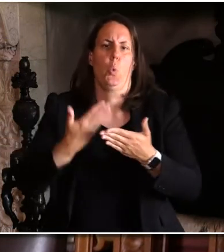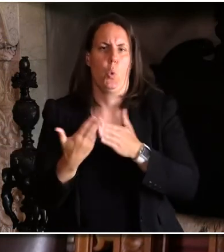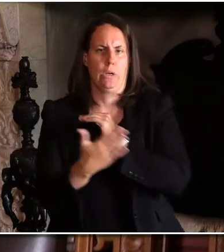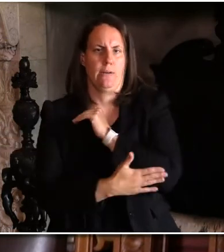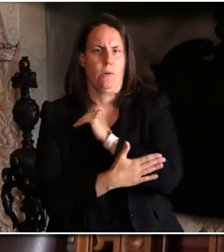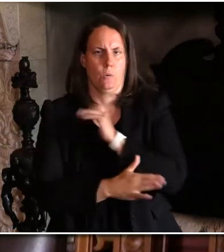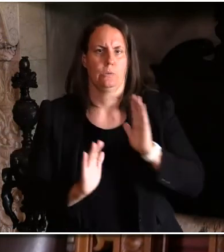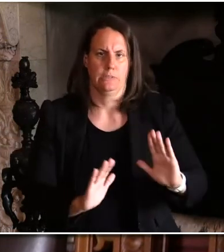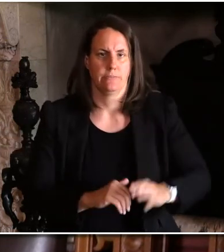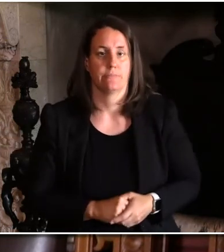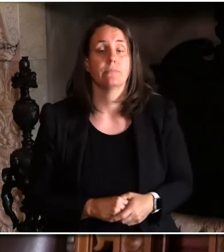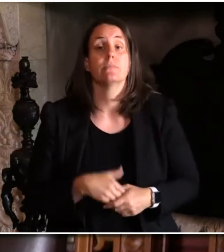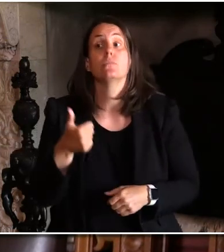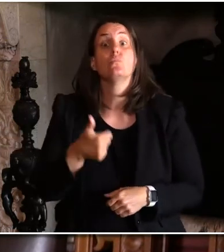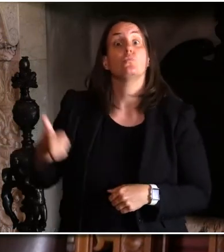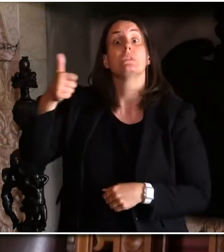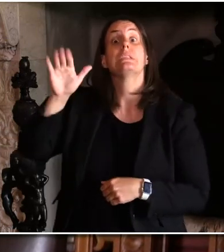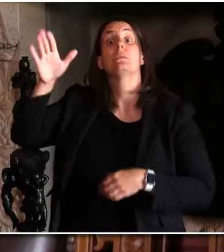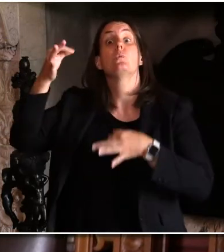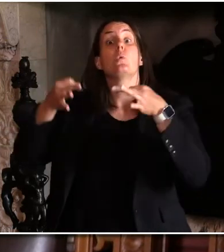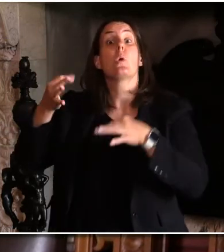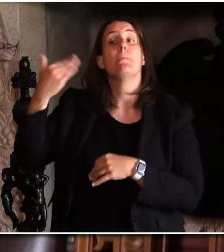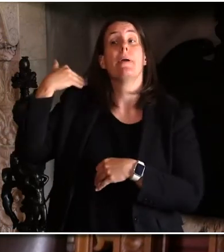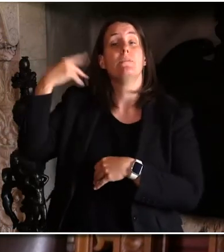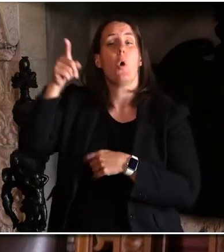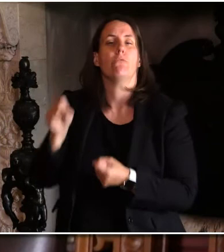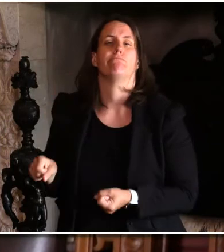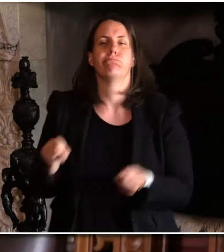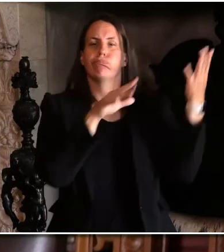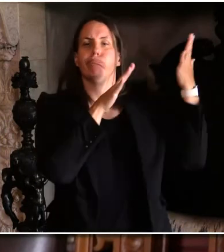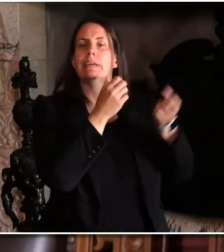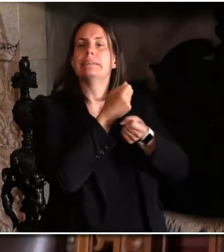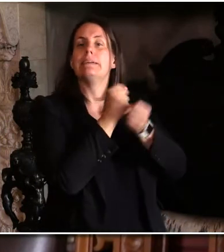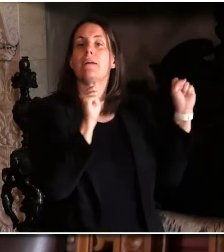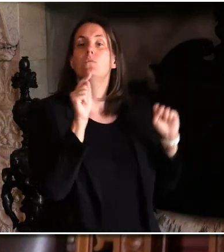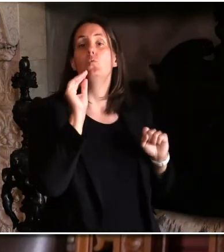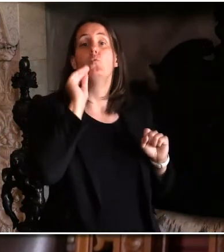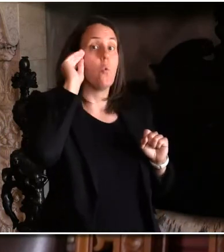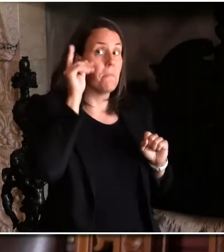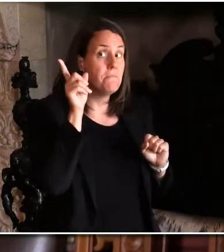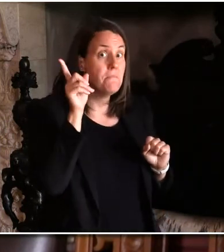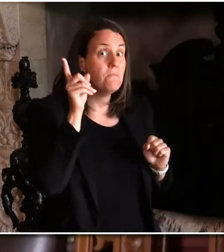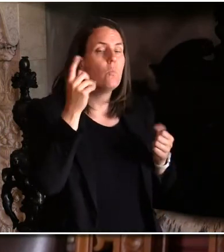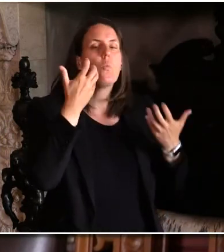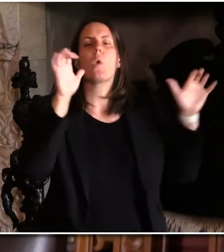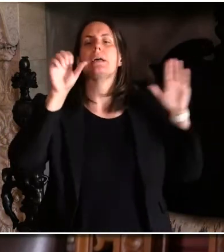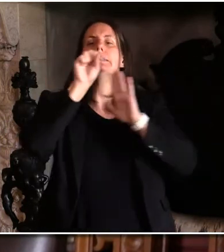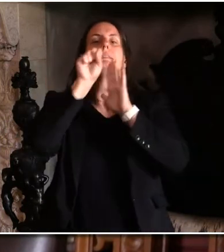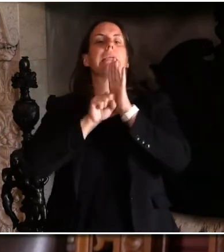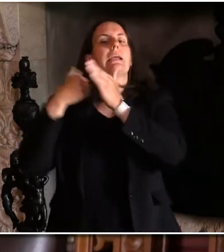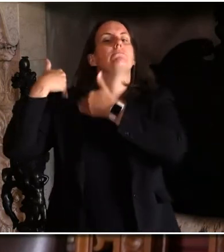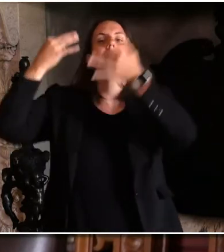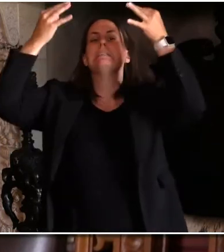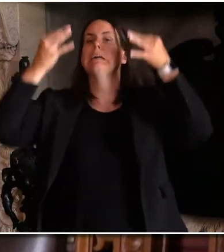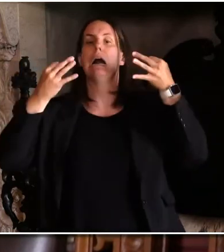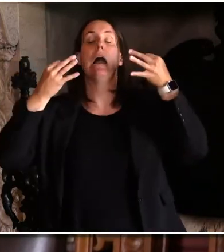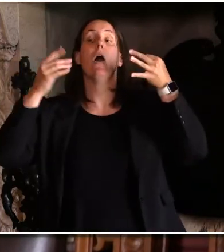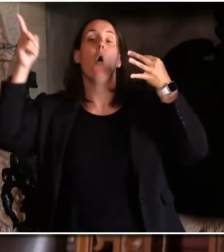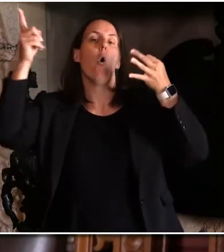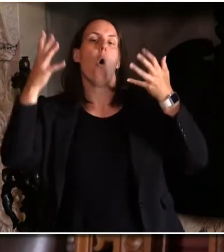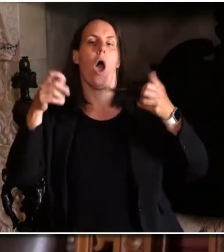the Supreme Court, in a, I would argue, a slightly flawed decision, to say the least, said that the state